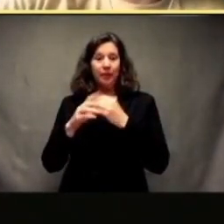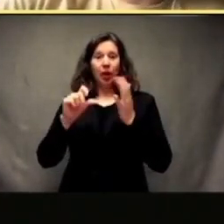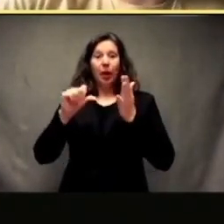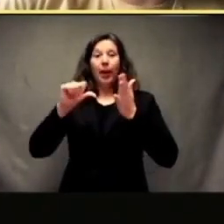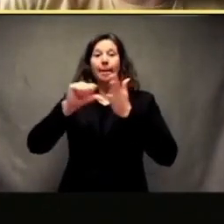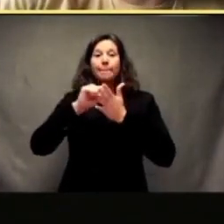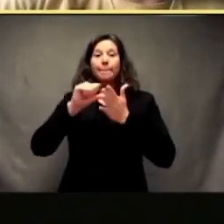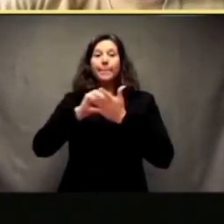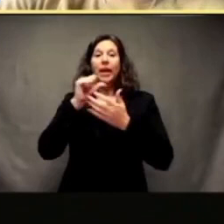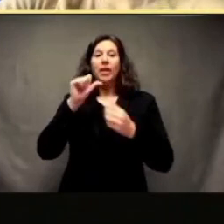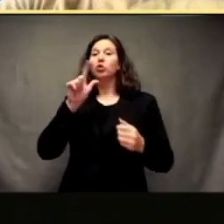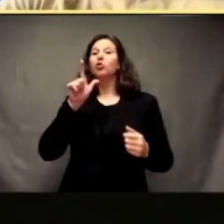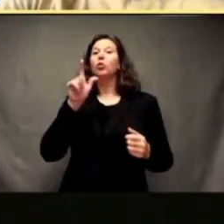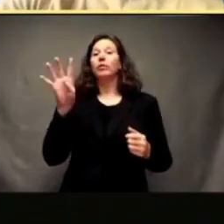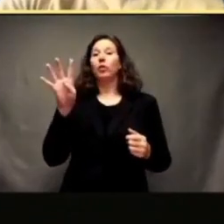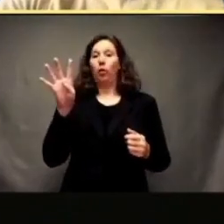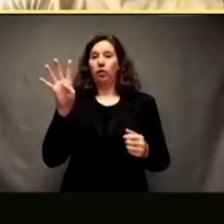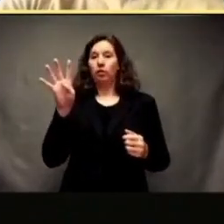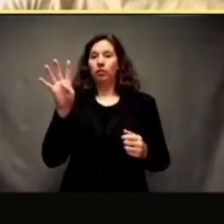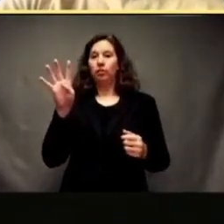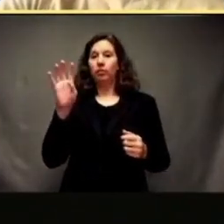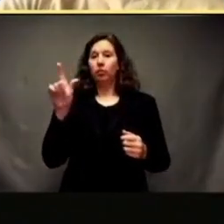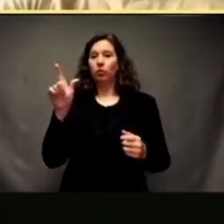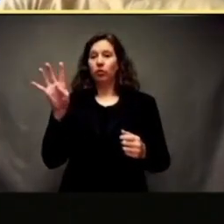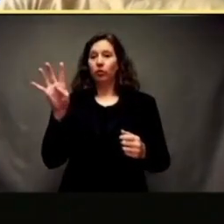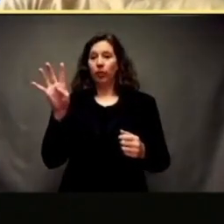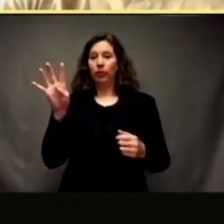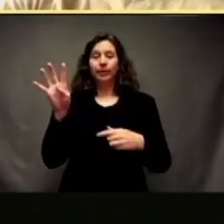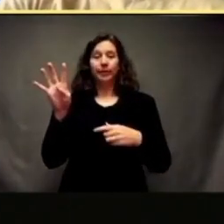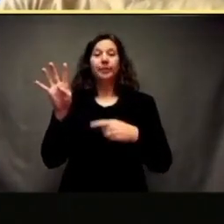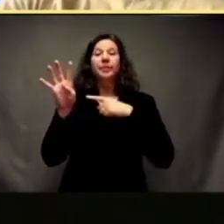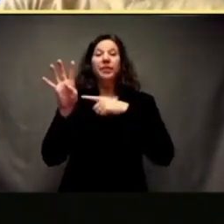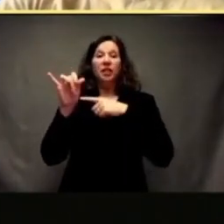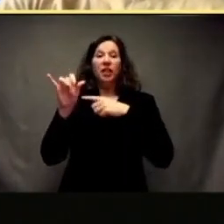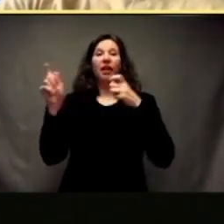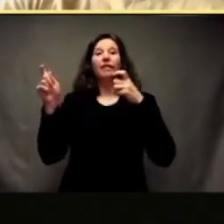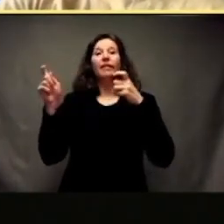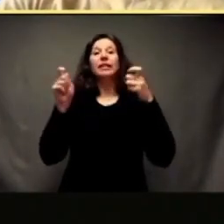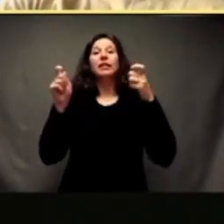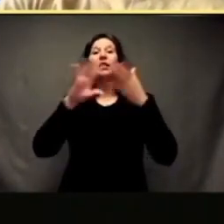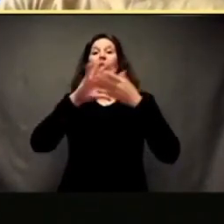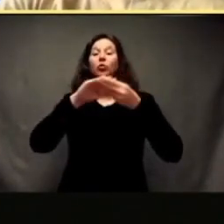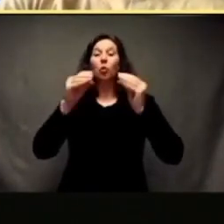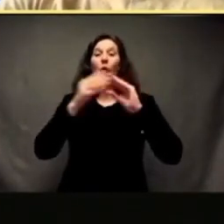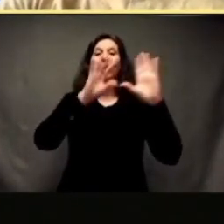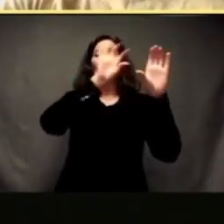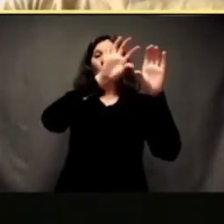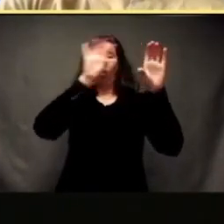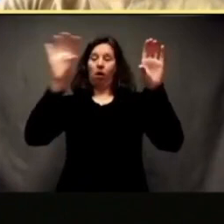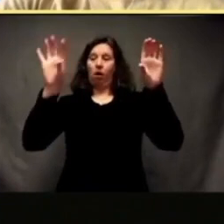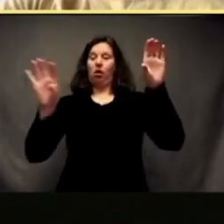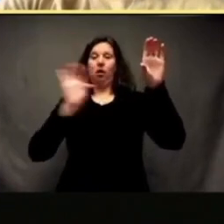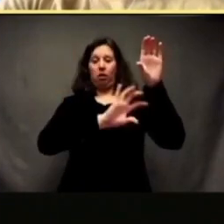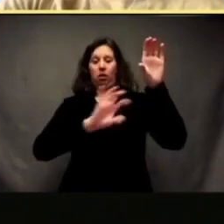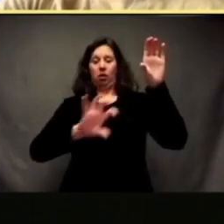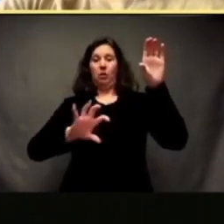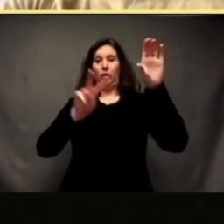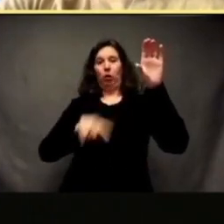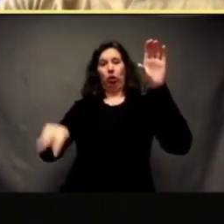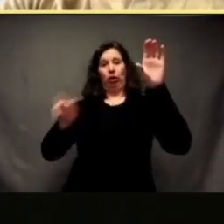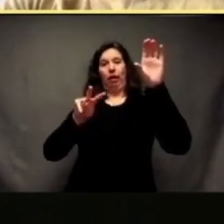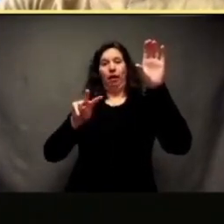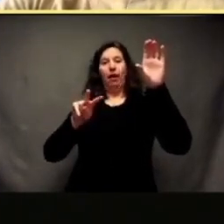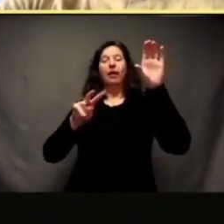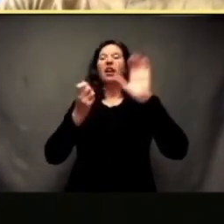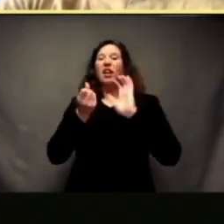page 24. So we're going to look at this facilitator story for Maria together in a